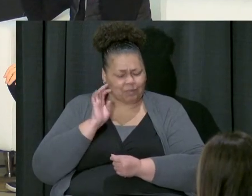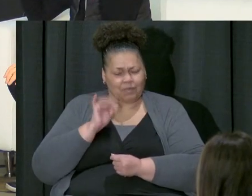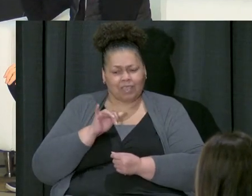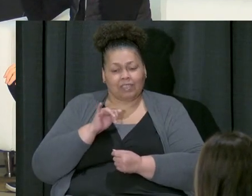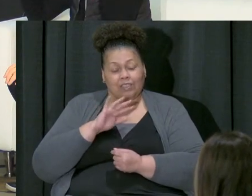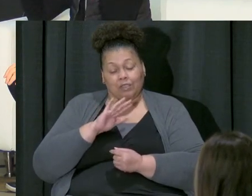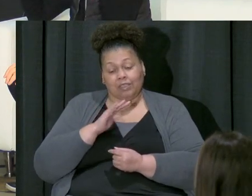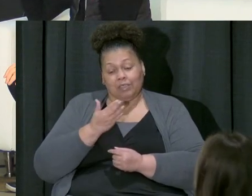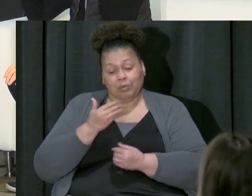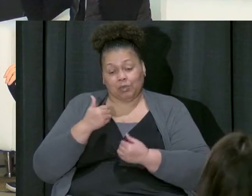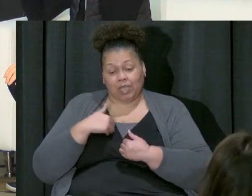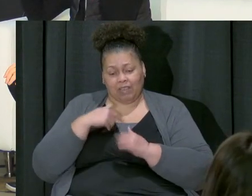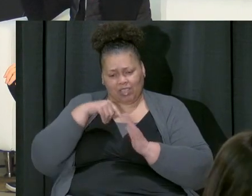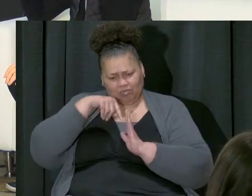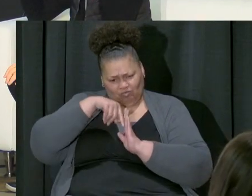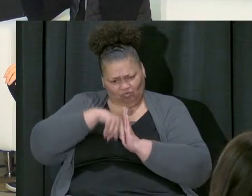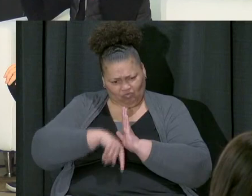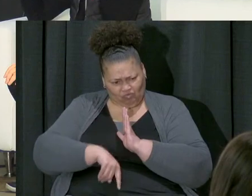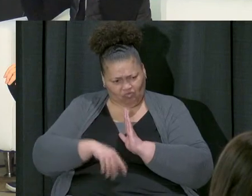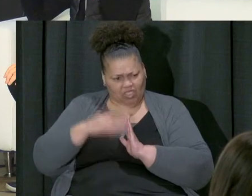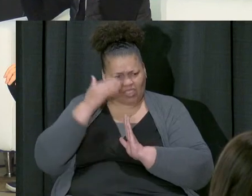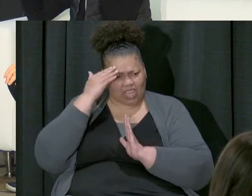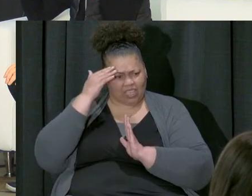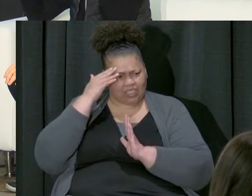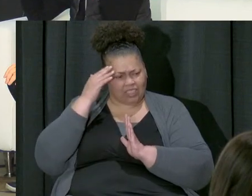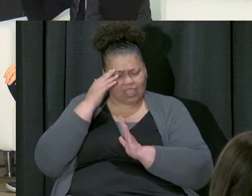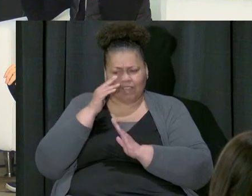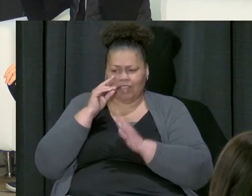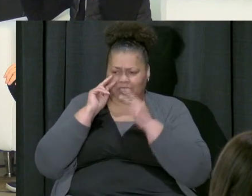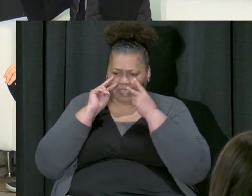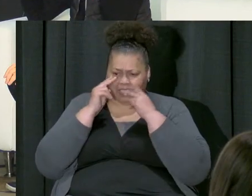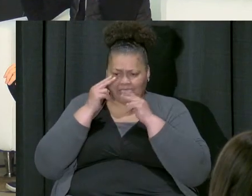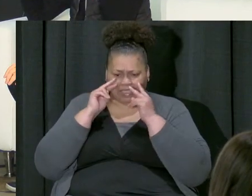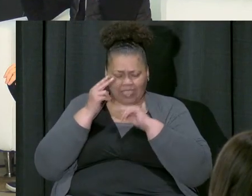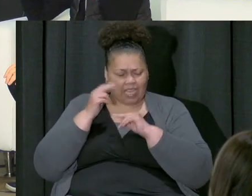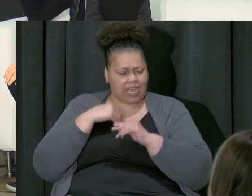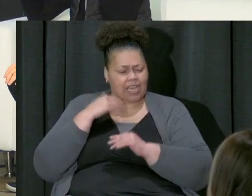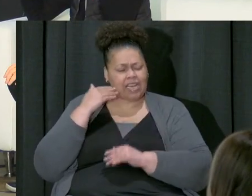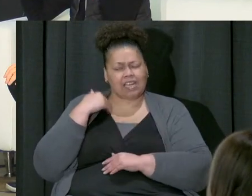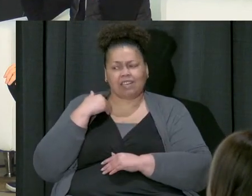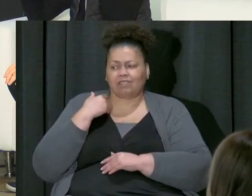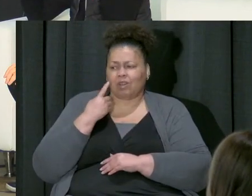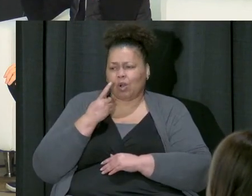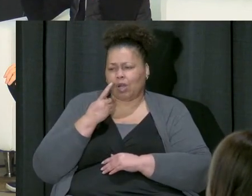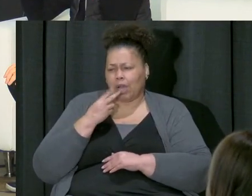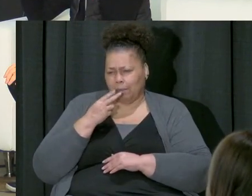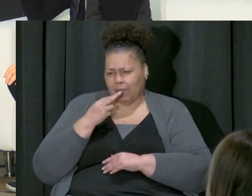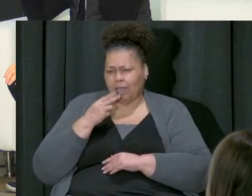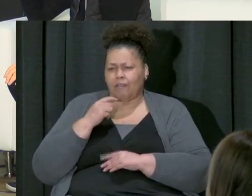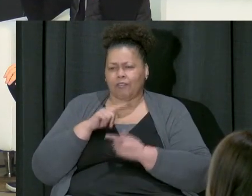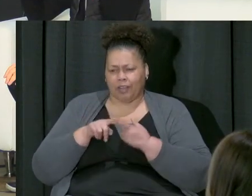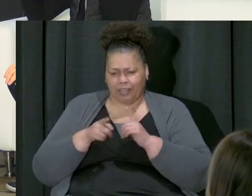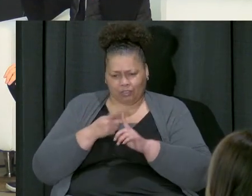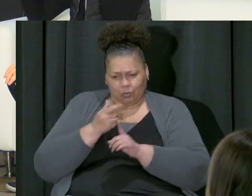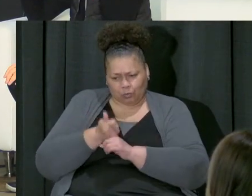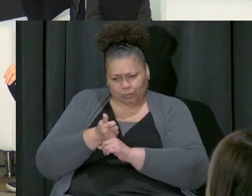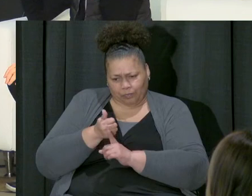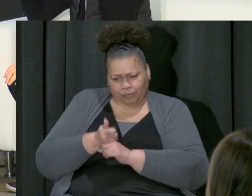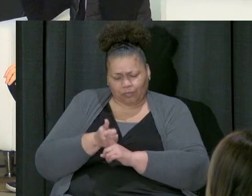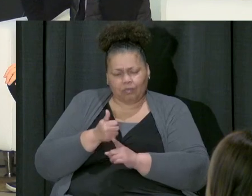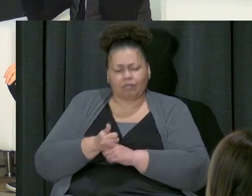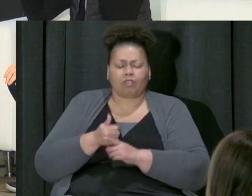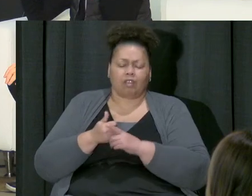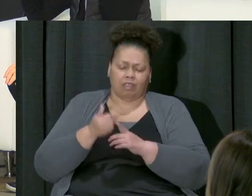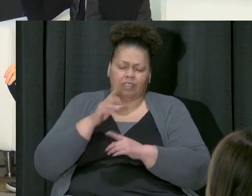in-depth knowledge of dyslexia. And I know I have a couple of very close friends who are dyslexic themselves. One of my close